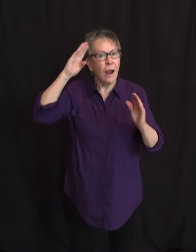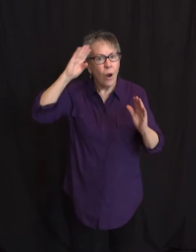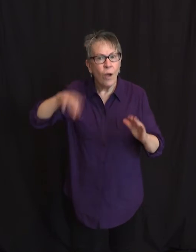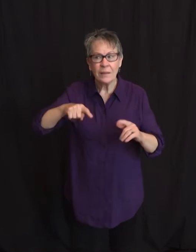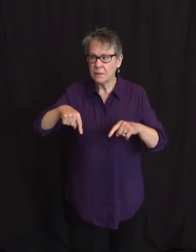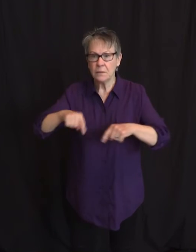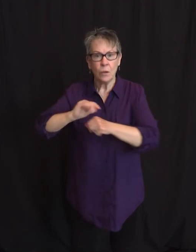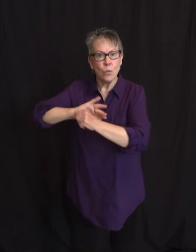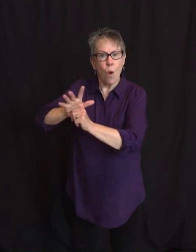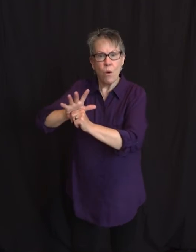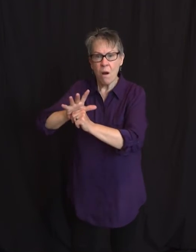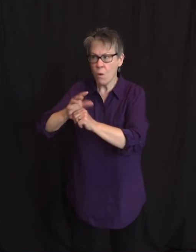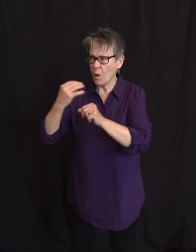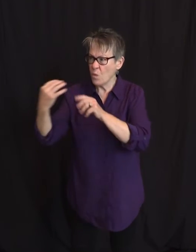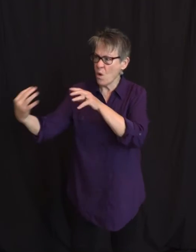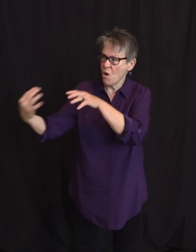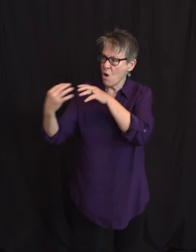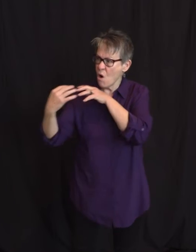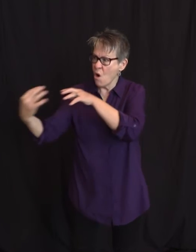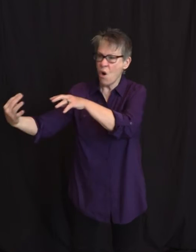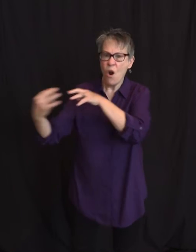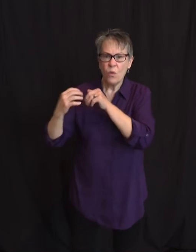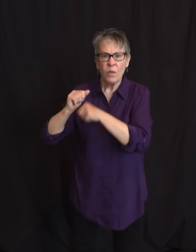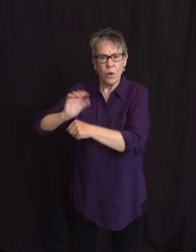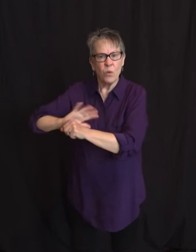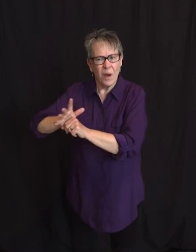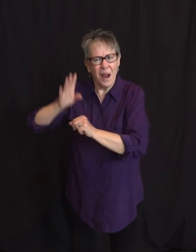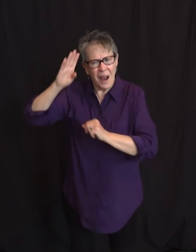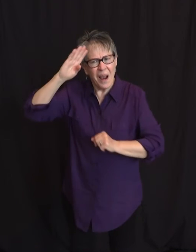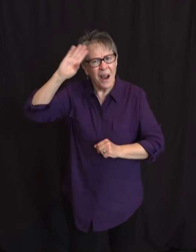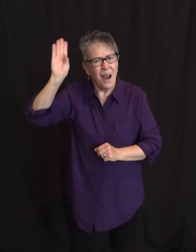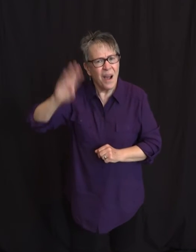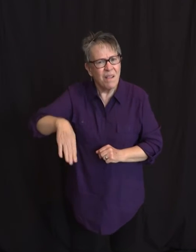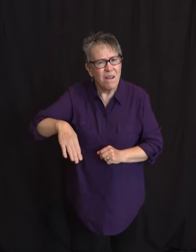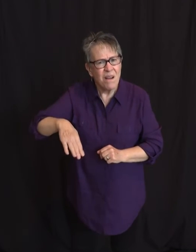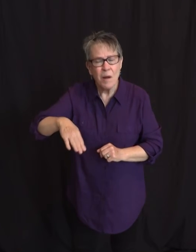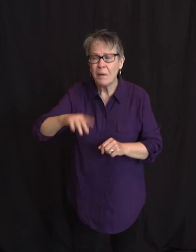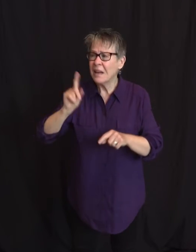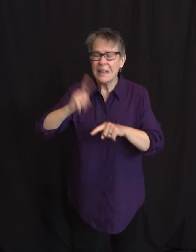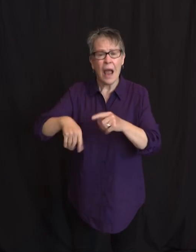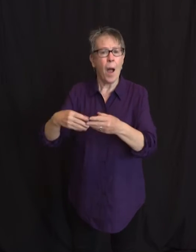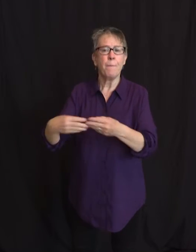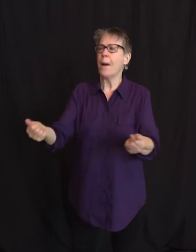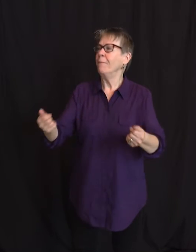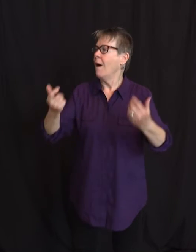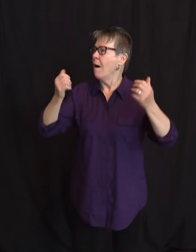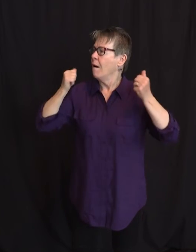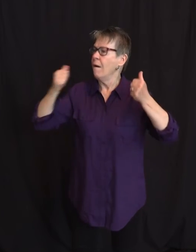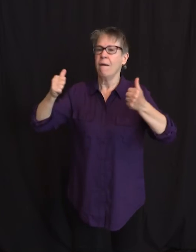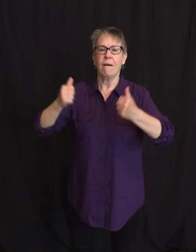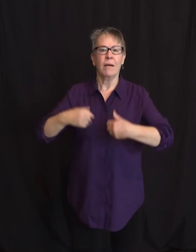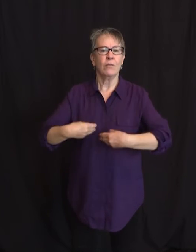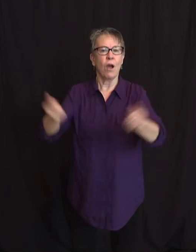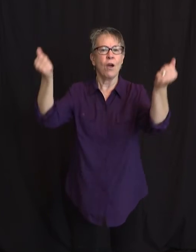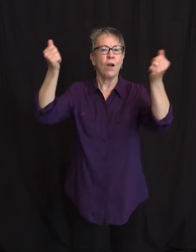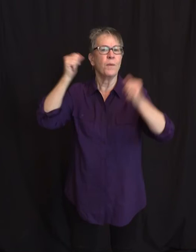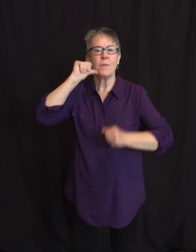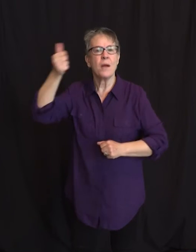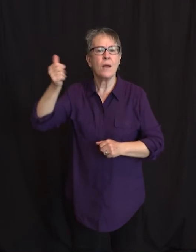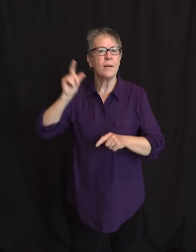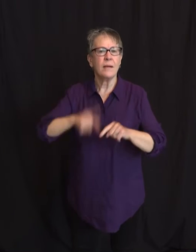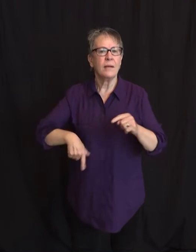it would end overnight, and it isn't going to end overnight. I do repeat, we've discussed, however,